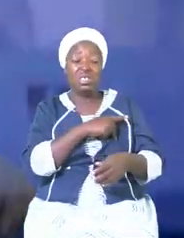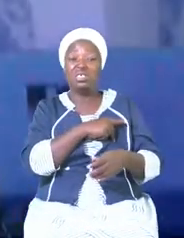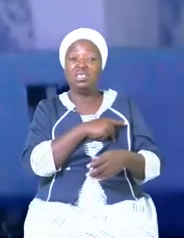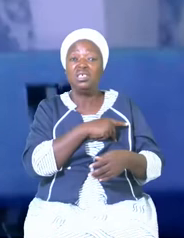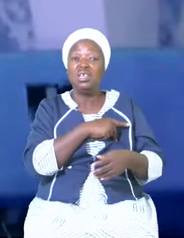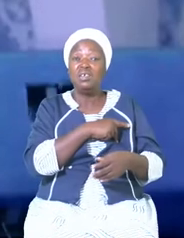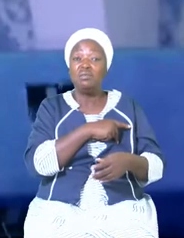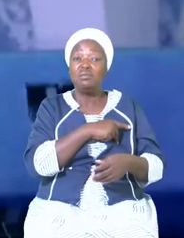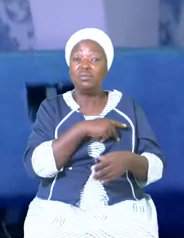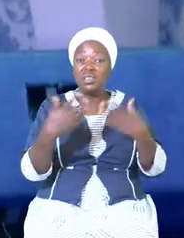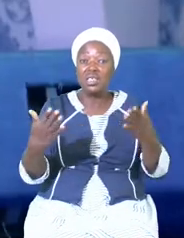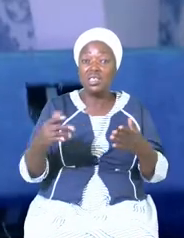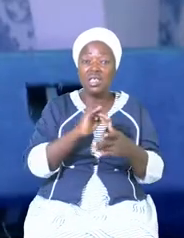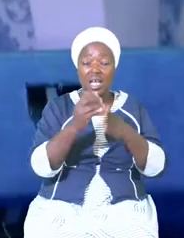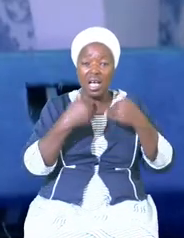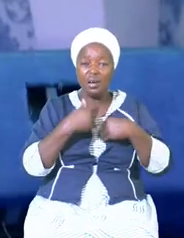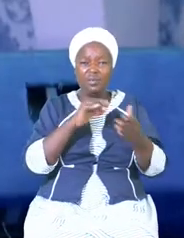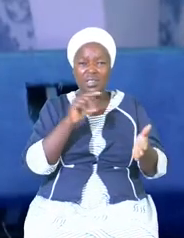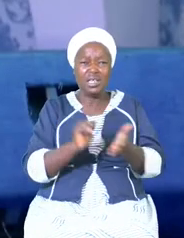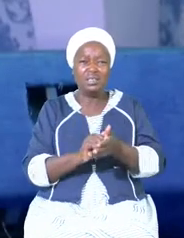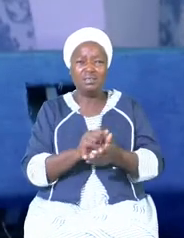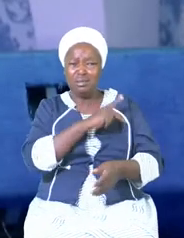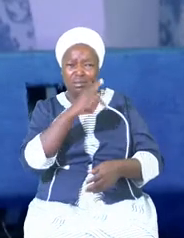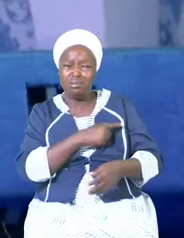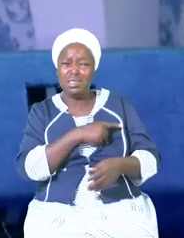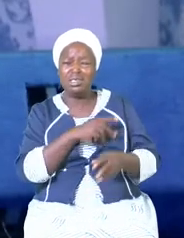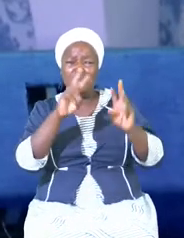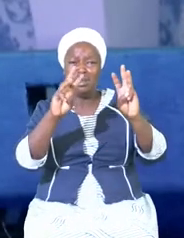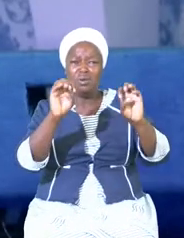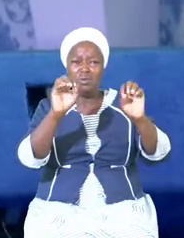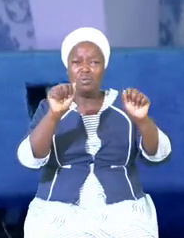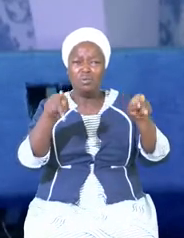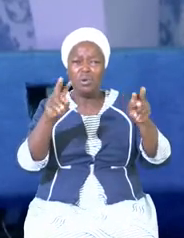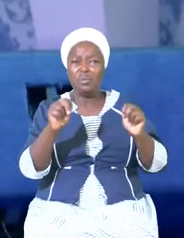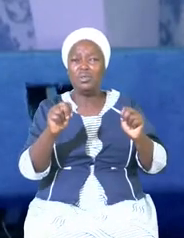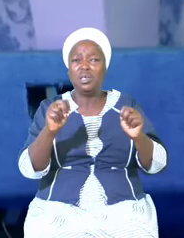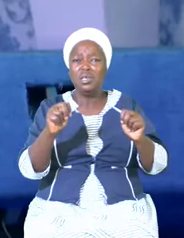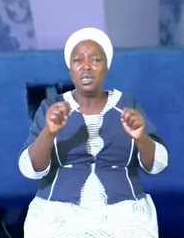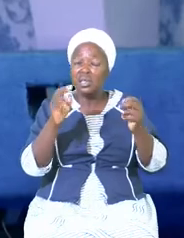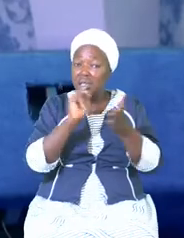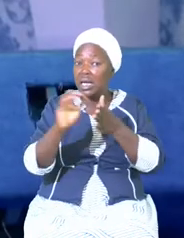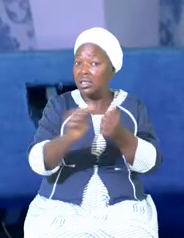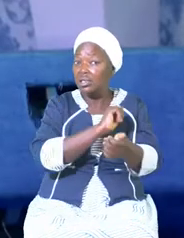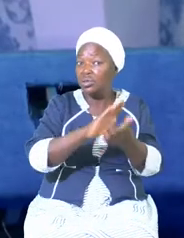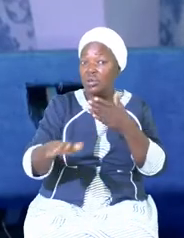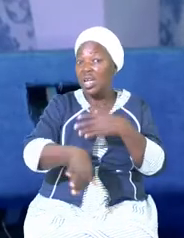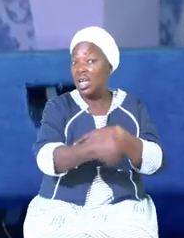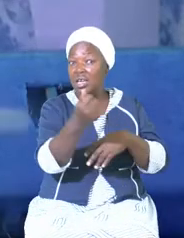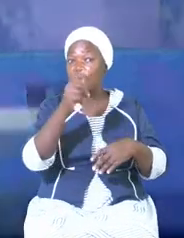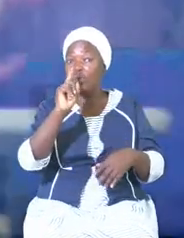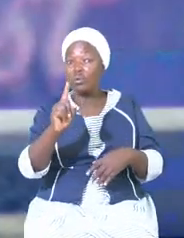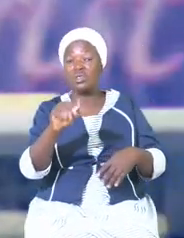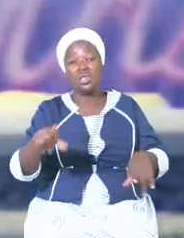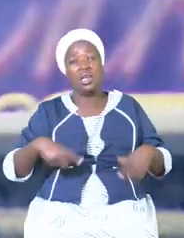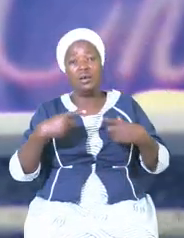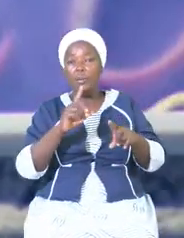strange weapon, strange invisible weapon that will destroy anybody's life. But as you